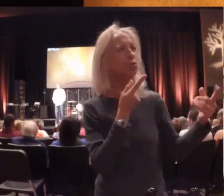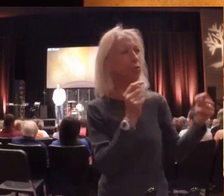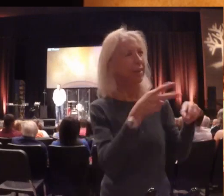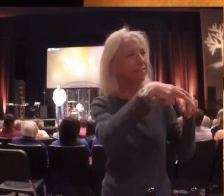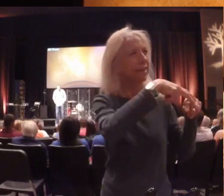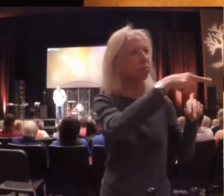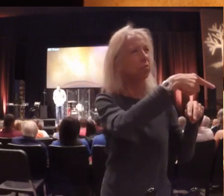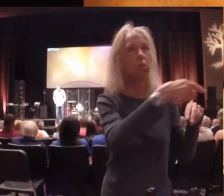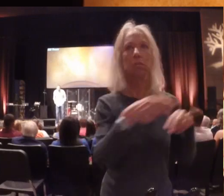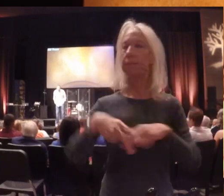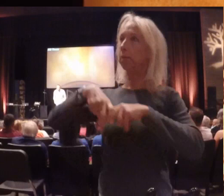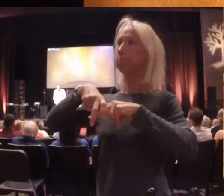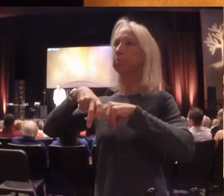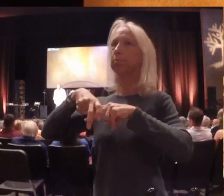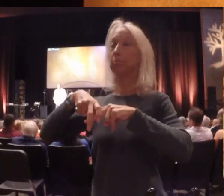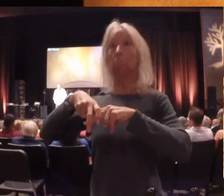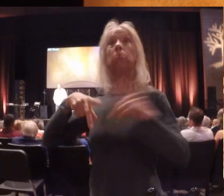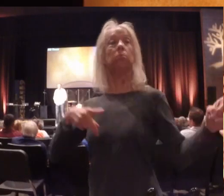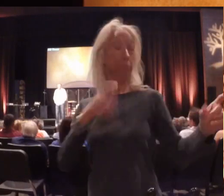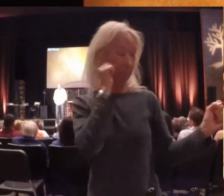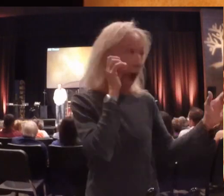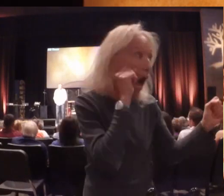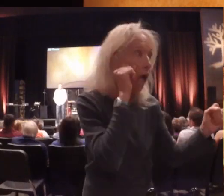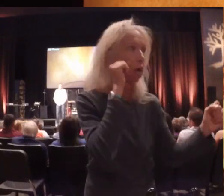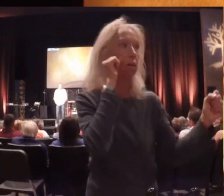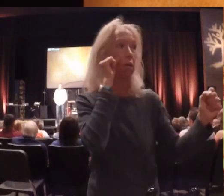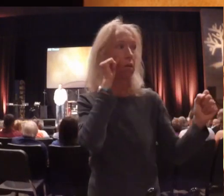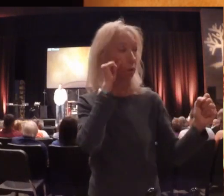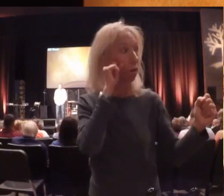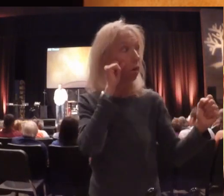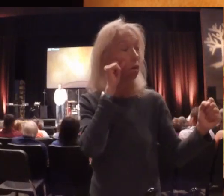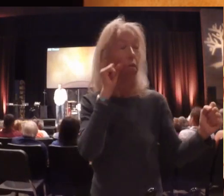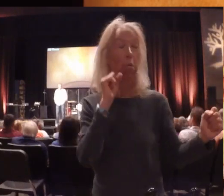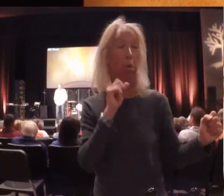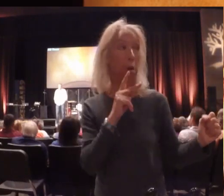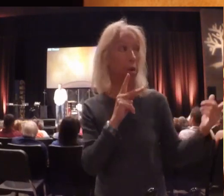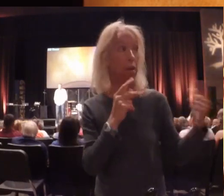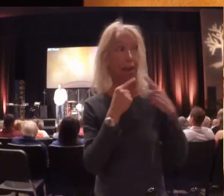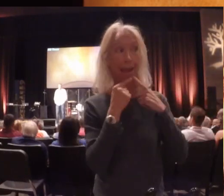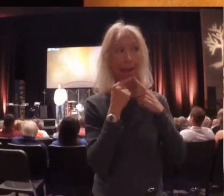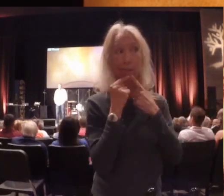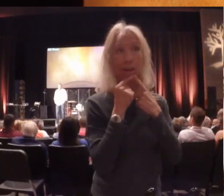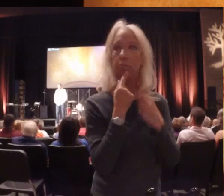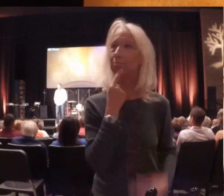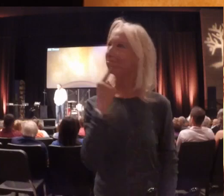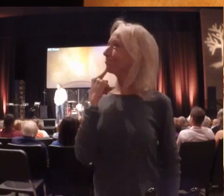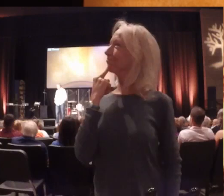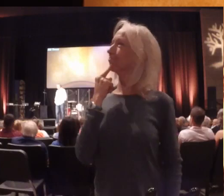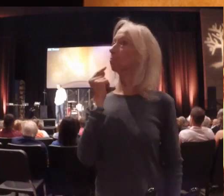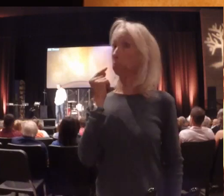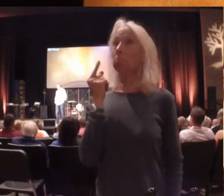go ahead and sit up for us. And she pops up. And they go, oh, okay. Jade, move your head to the